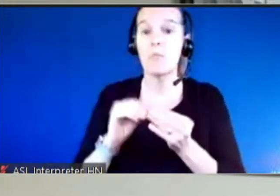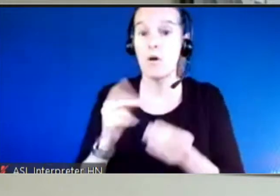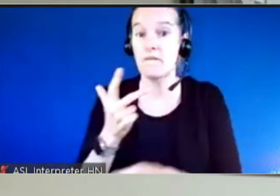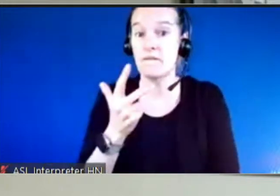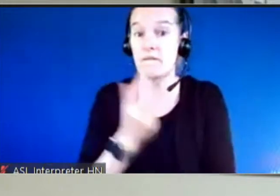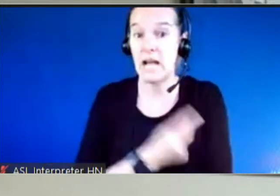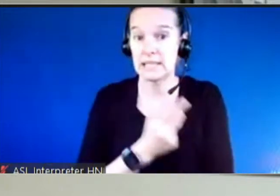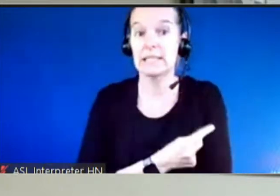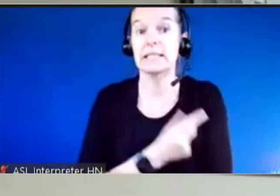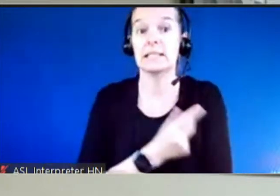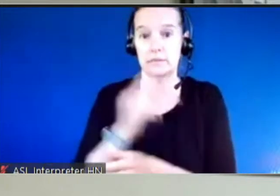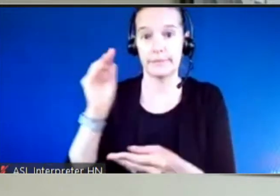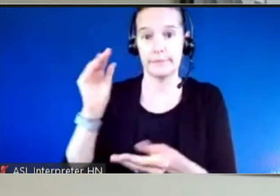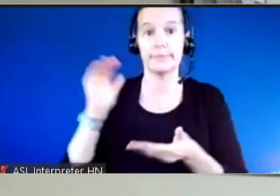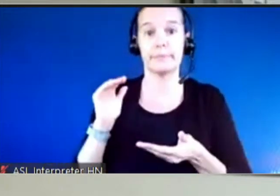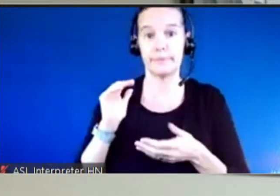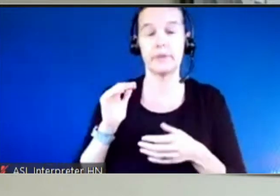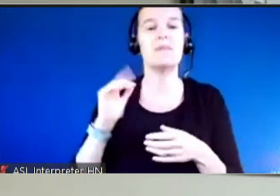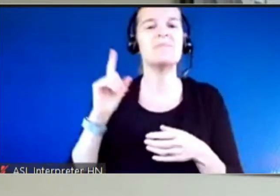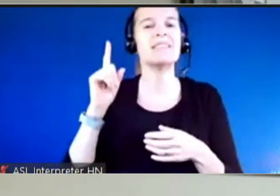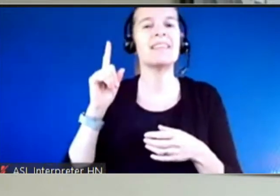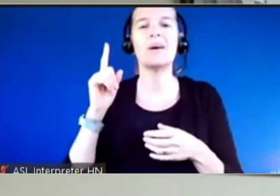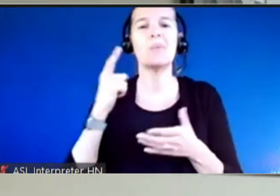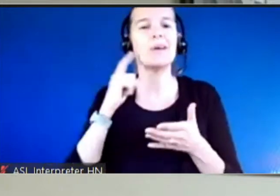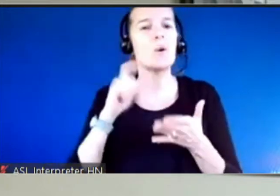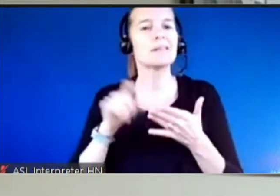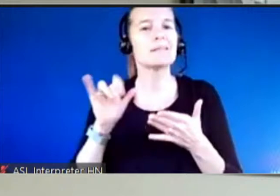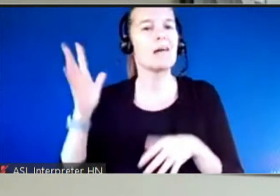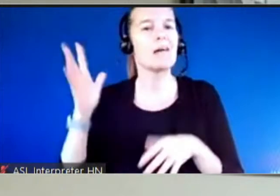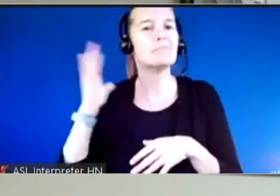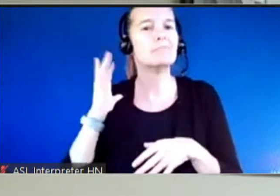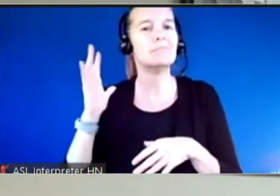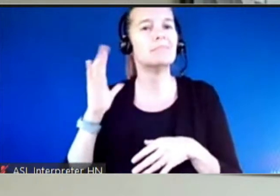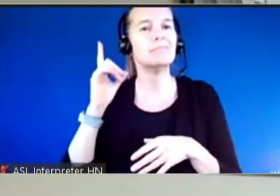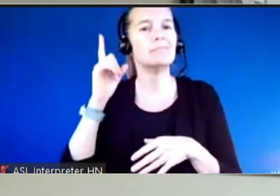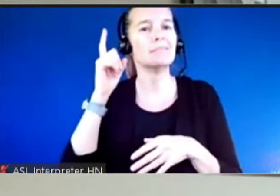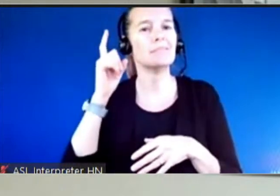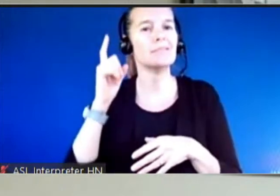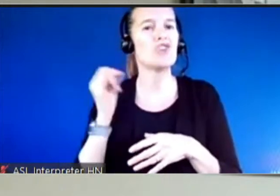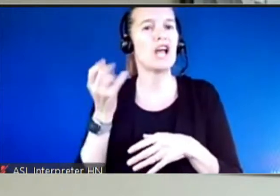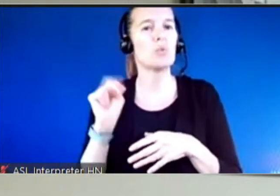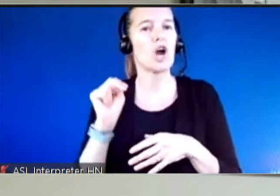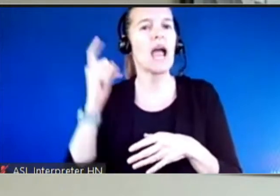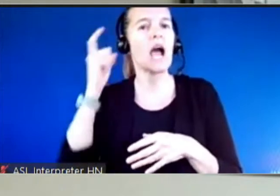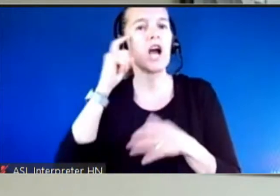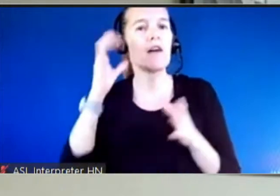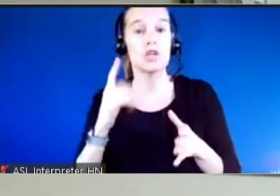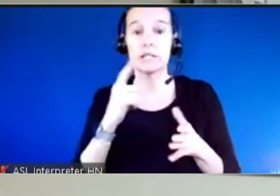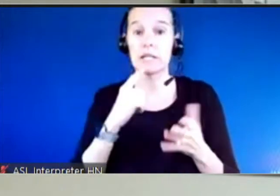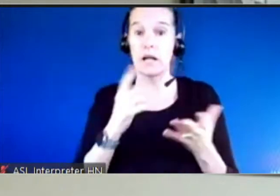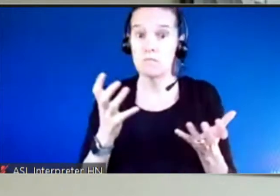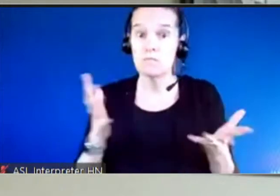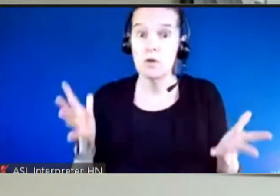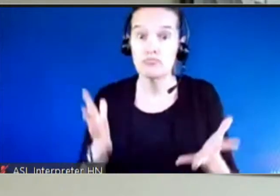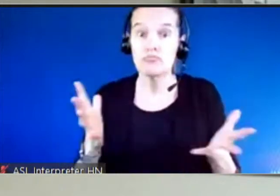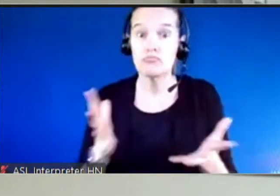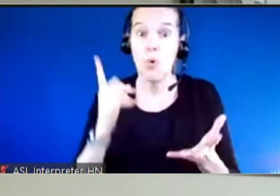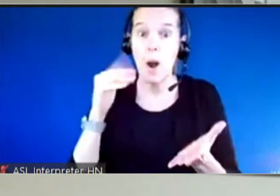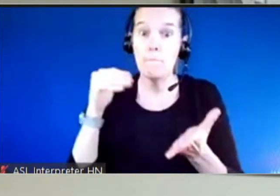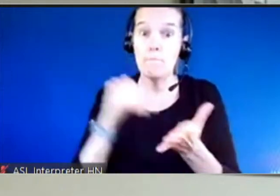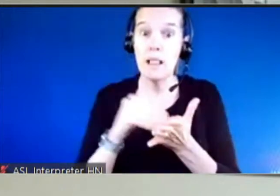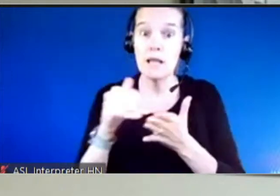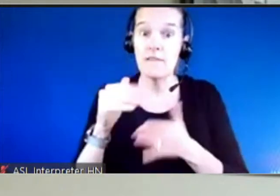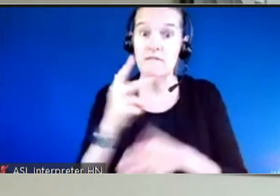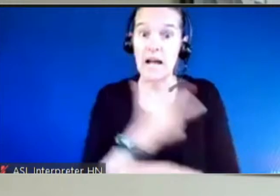middle of January when the governor wanted to show that we could distribute 1 million vaccines in the next 10 days. And we took